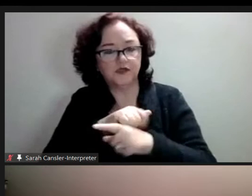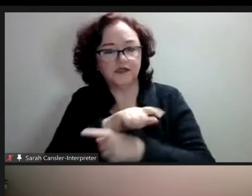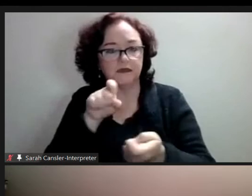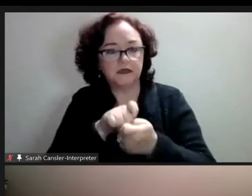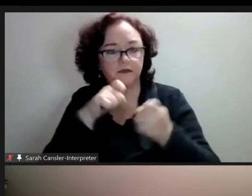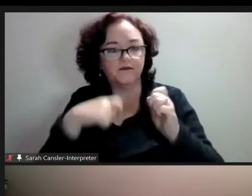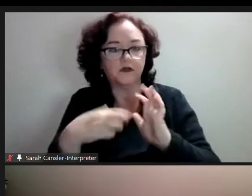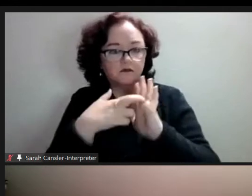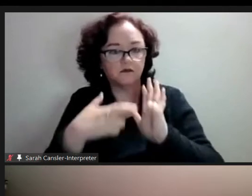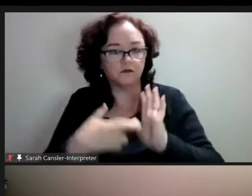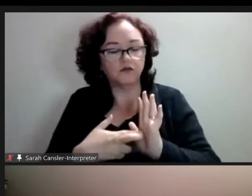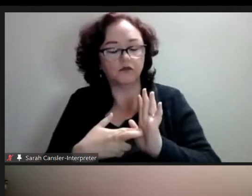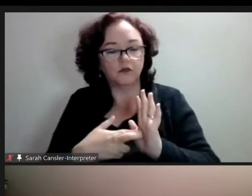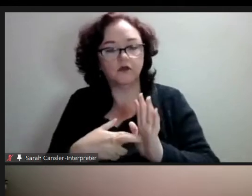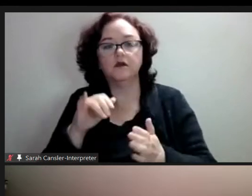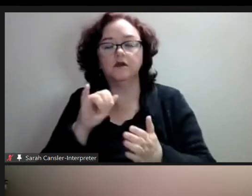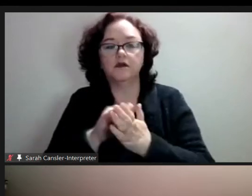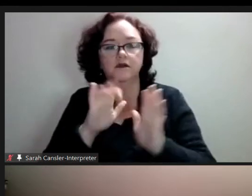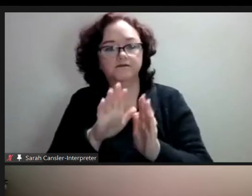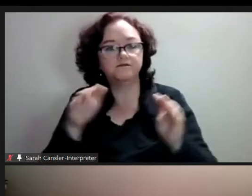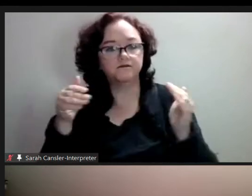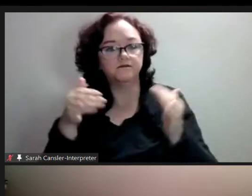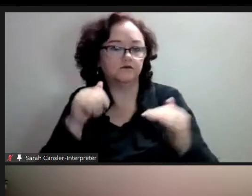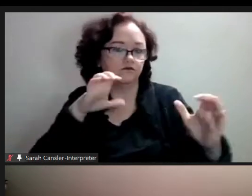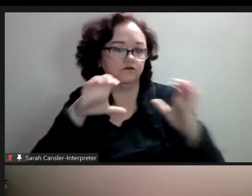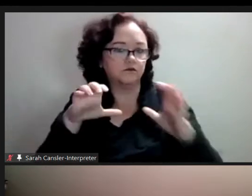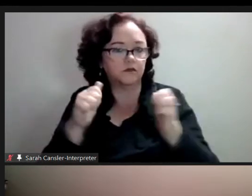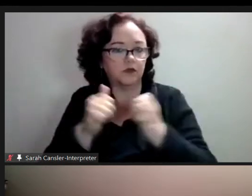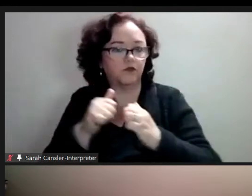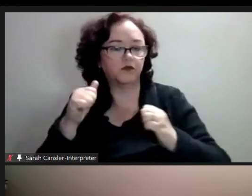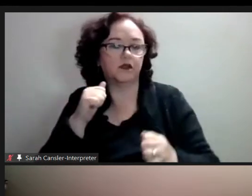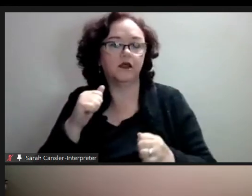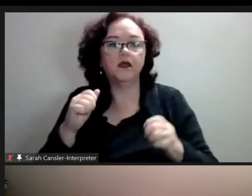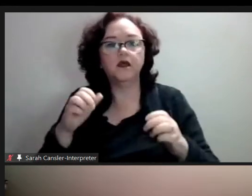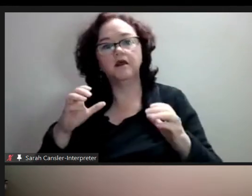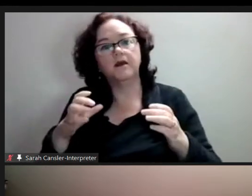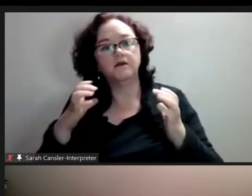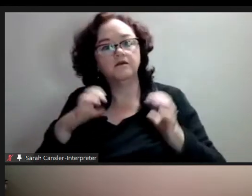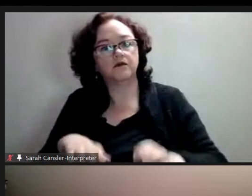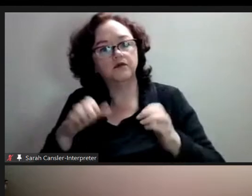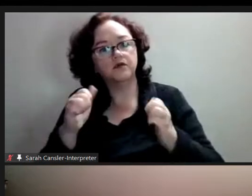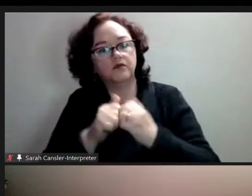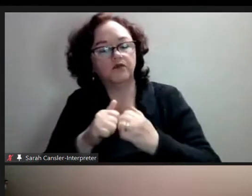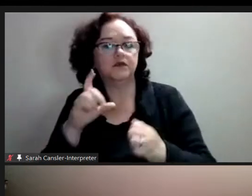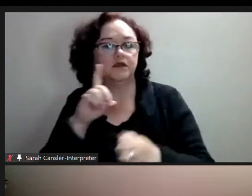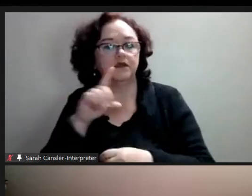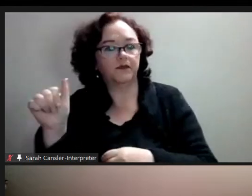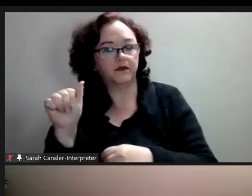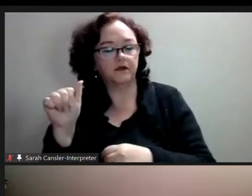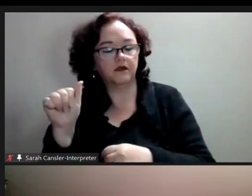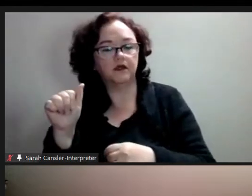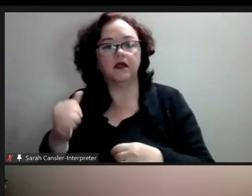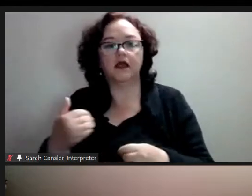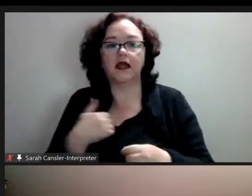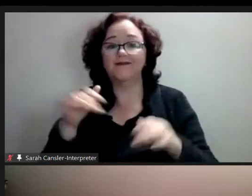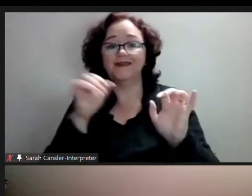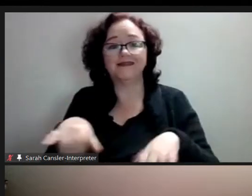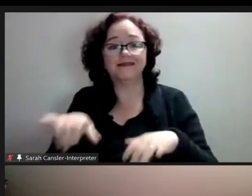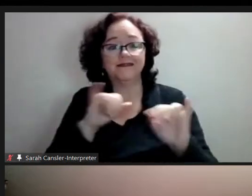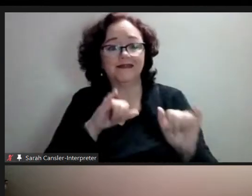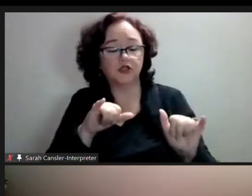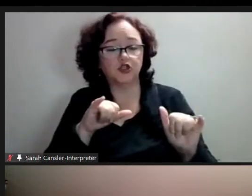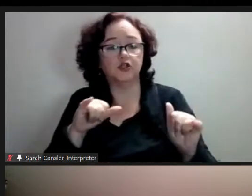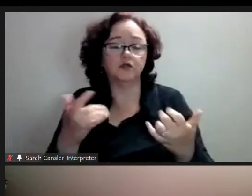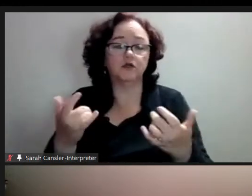that deals primarily with communicating with customers with disabilities via standard operating bulletins we have. That's our